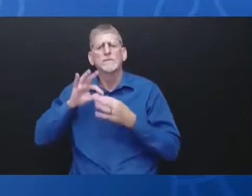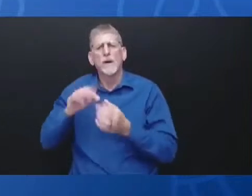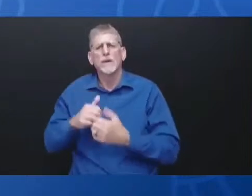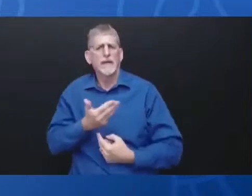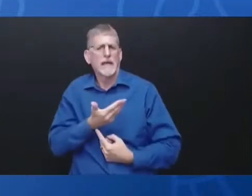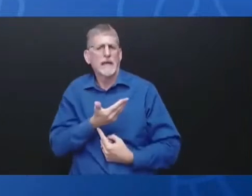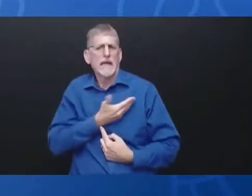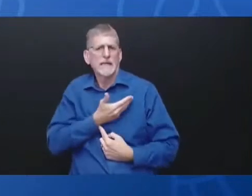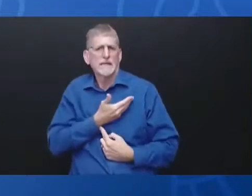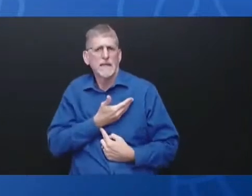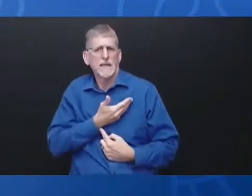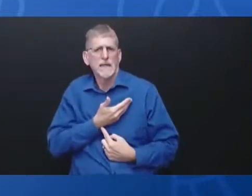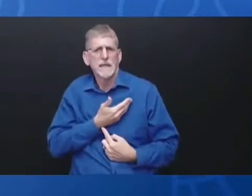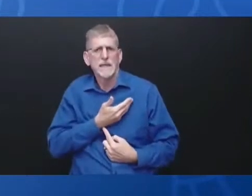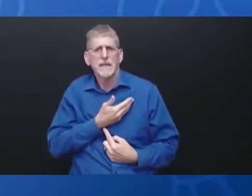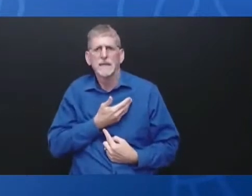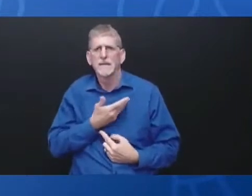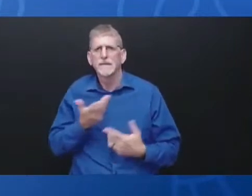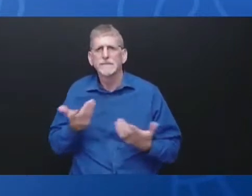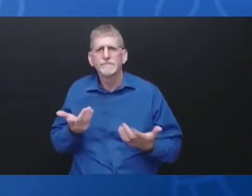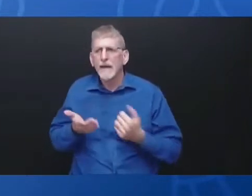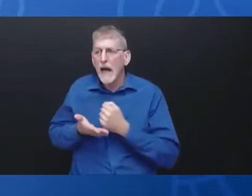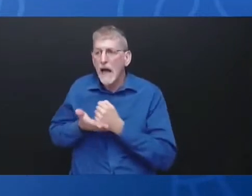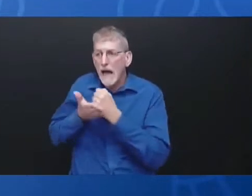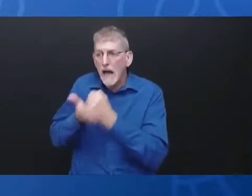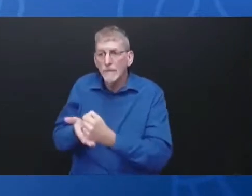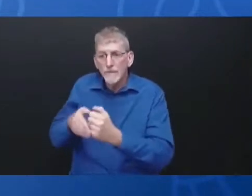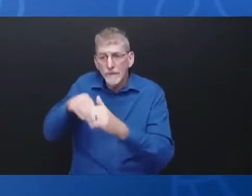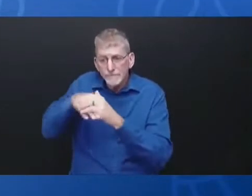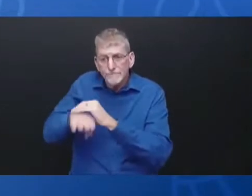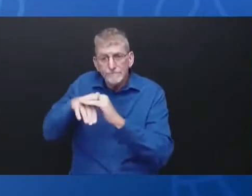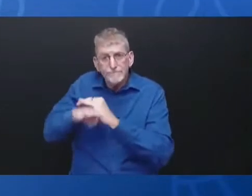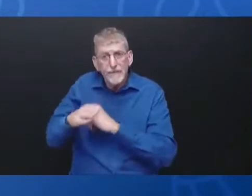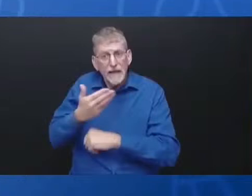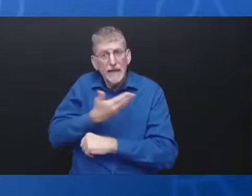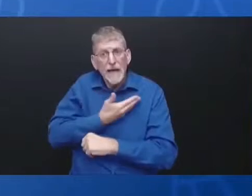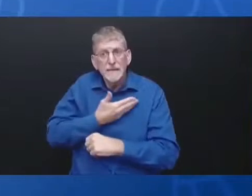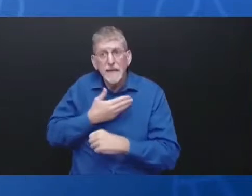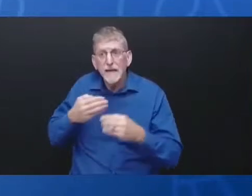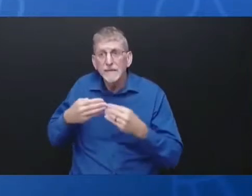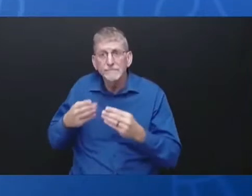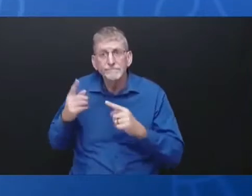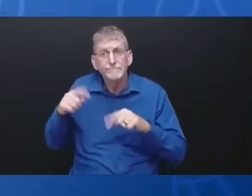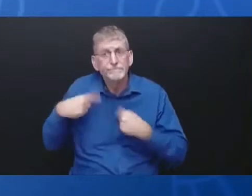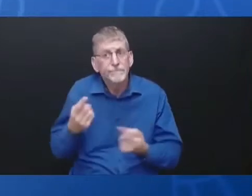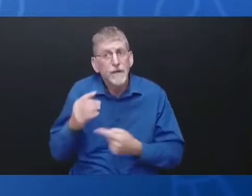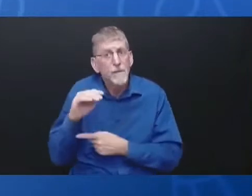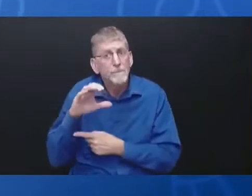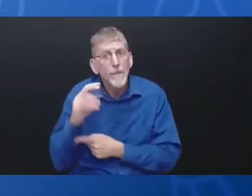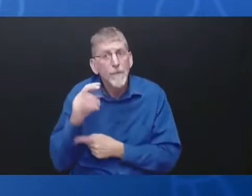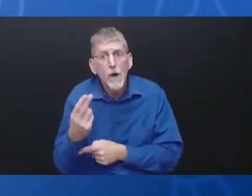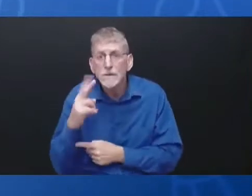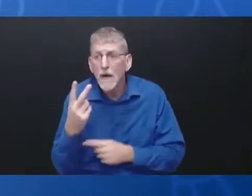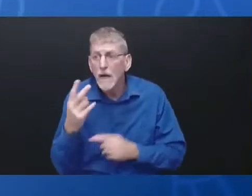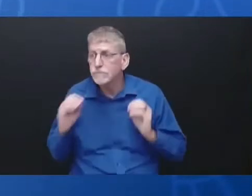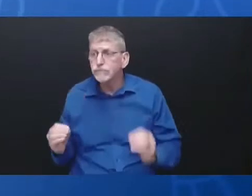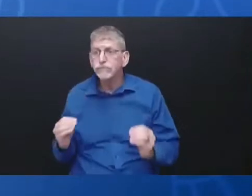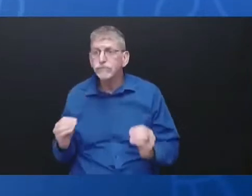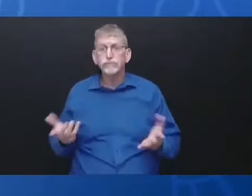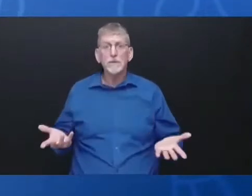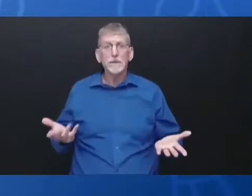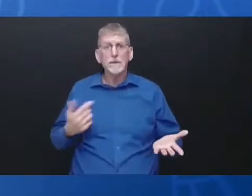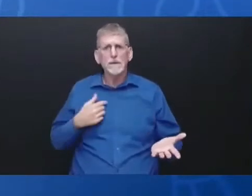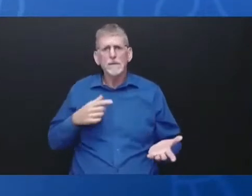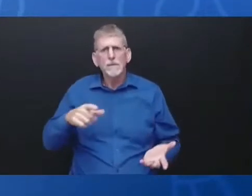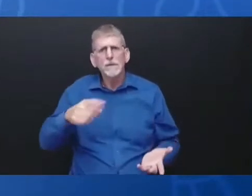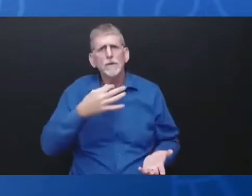March. The situation is very dire. I was wondering if you are really concerned about this, especially, this coincided with the